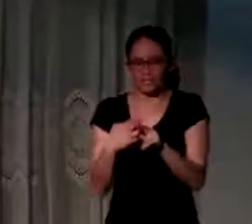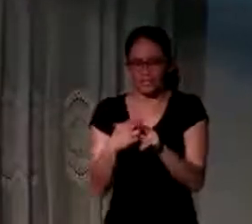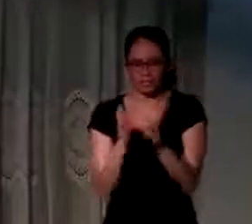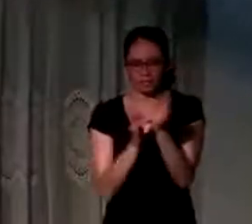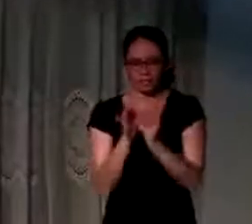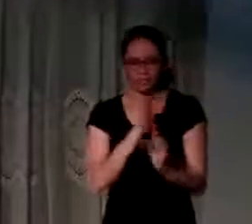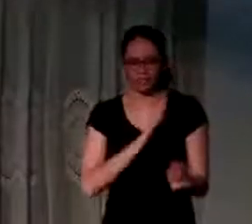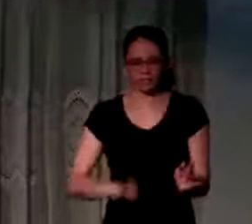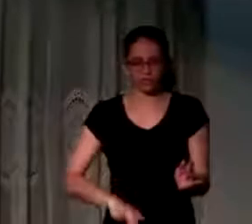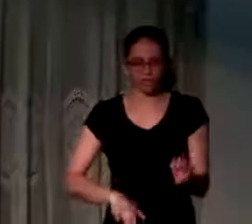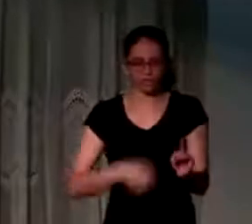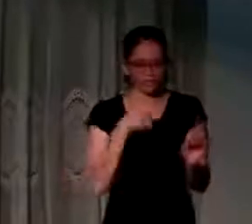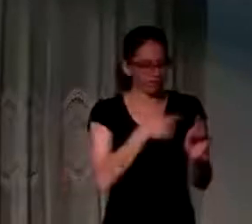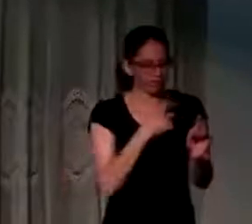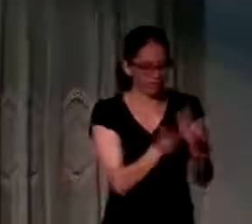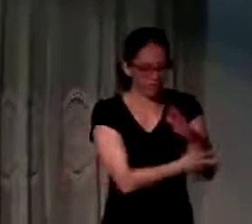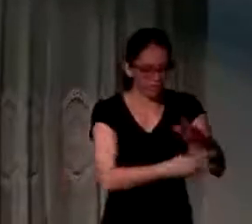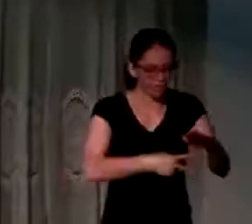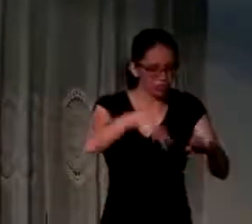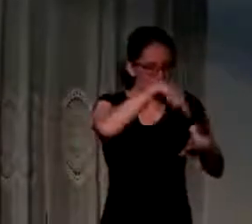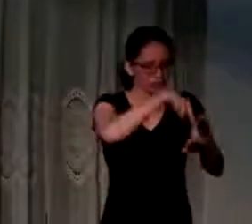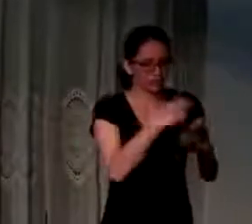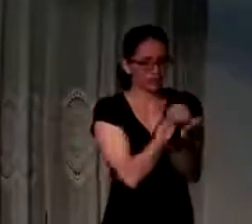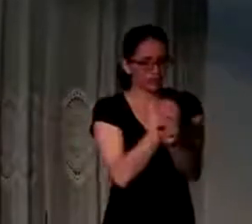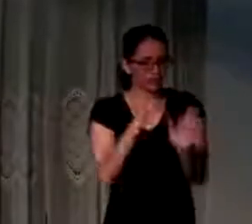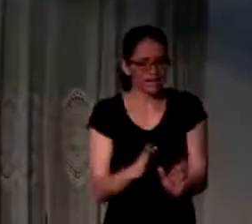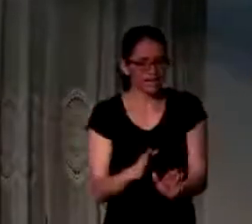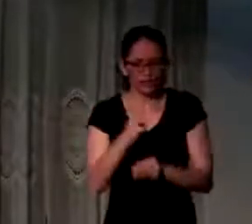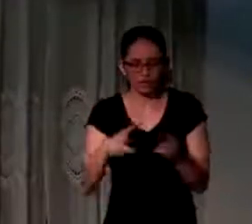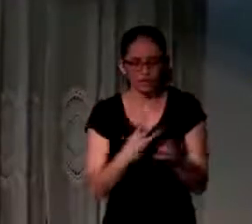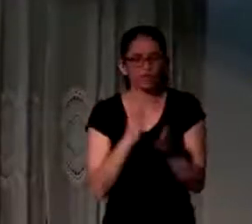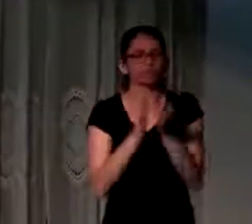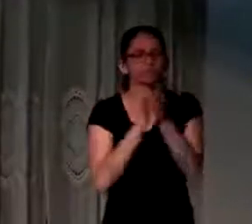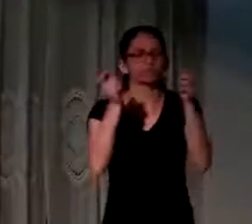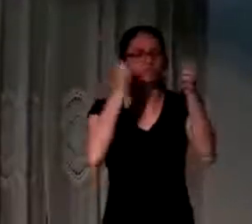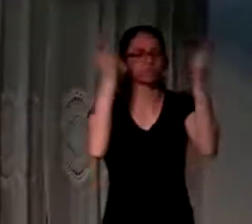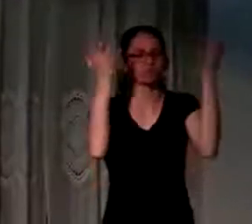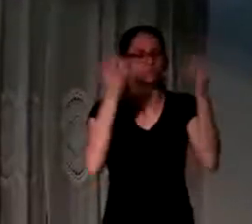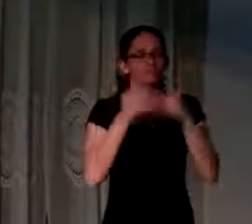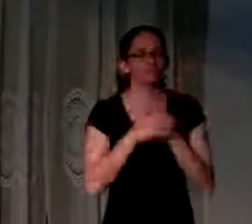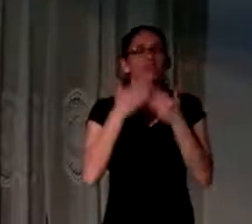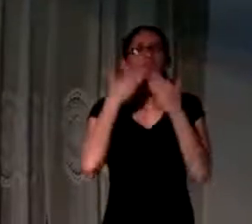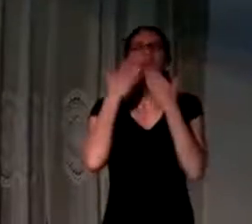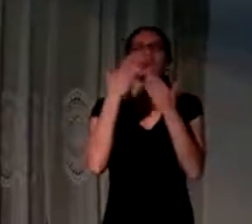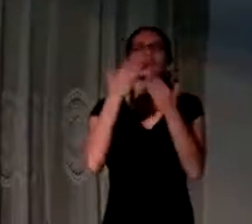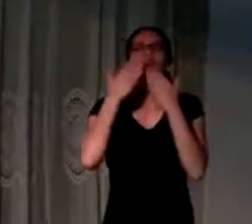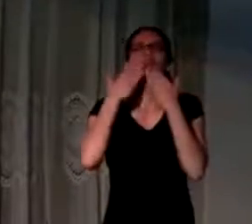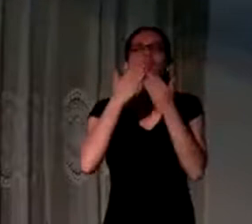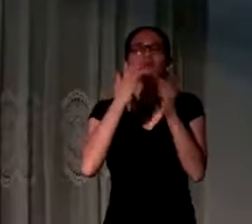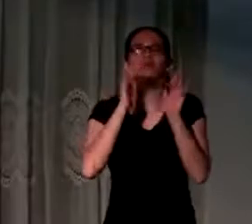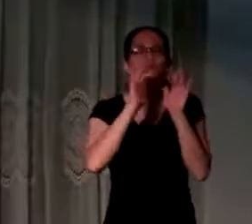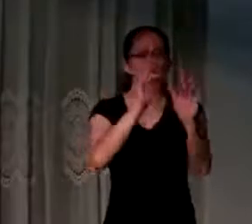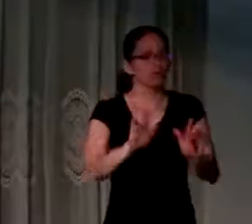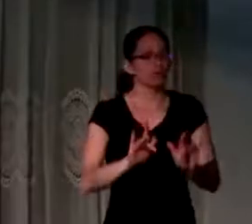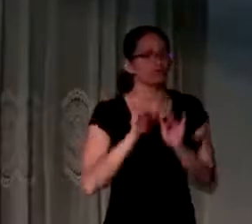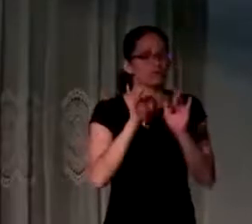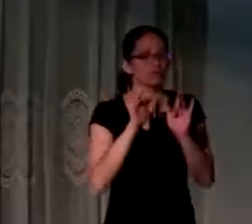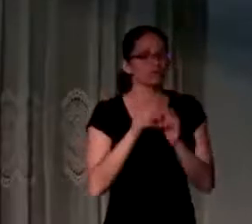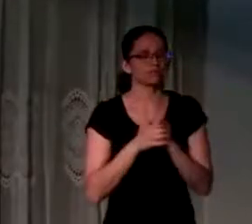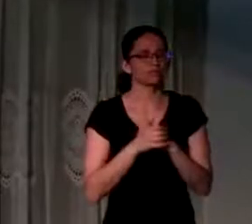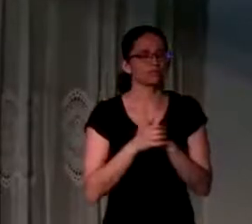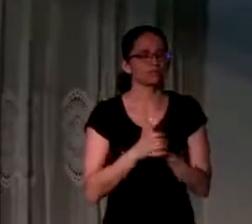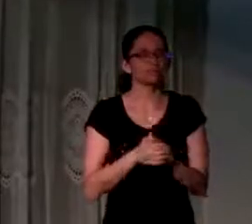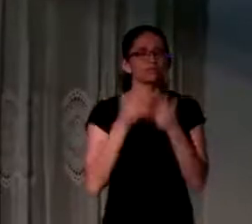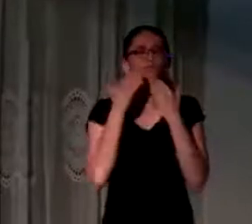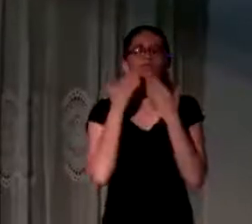resurrected Savior of the world. Hallelujah. Thank you for the mercy upon this soul. Thank